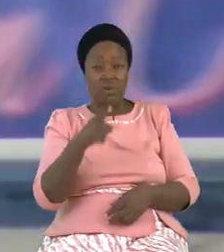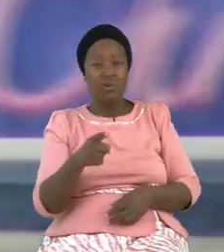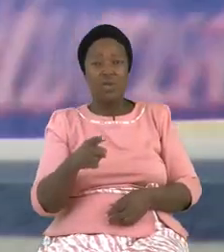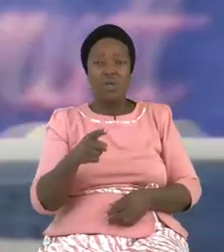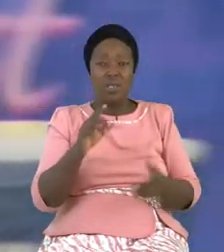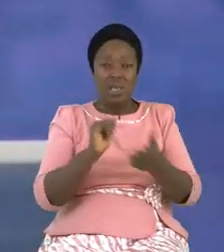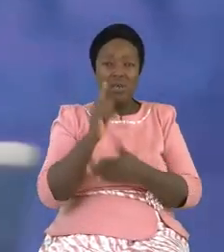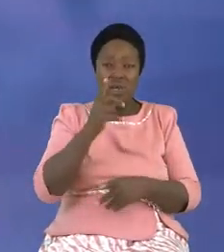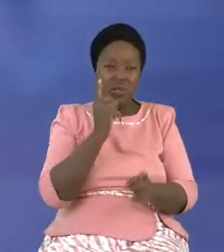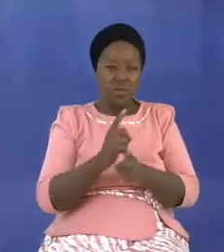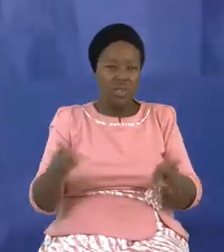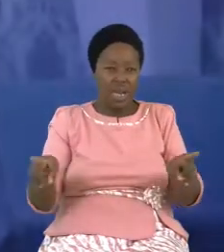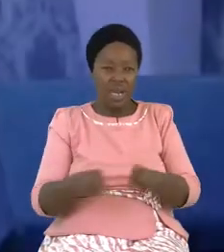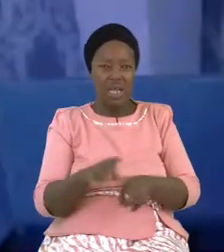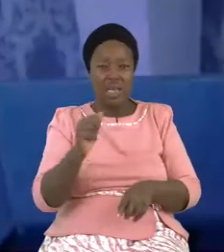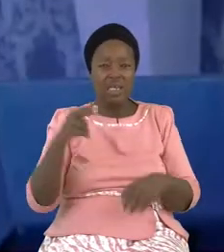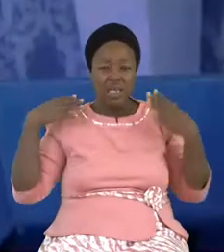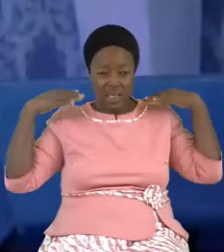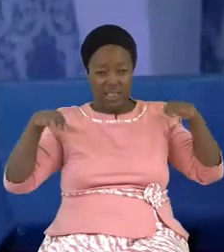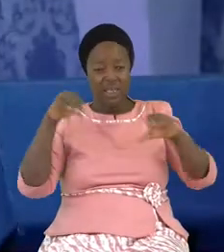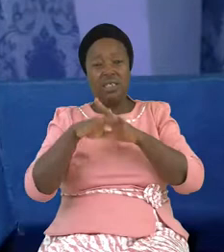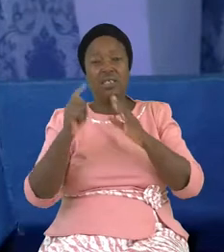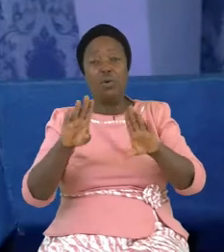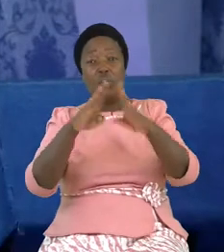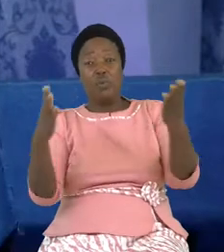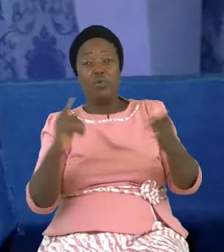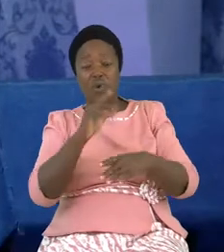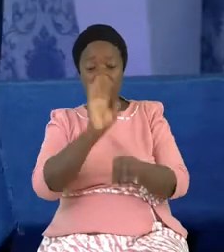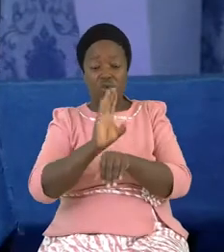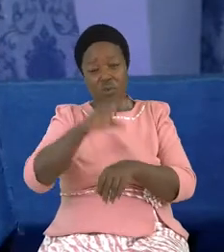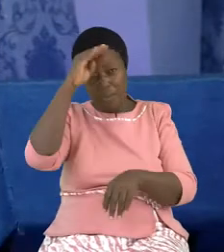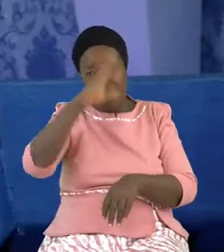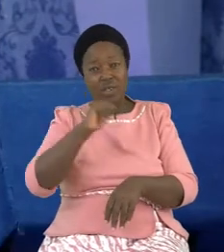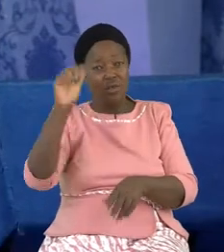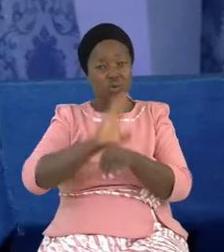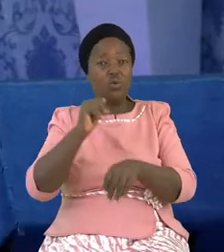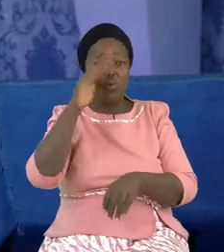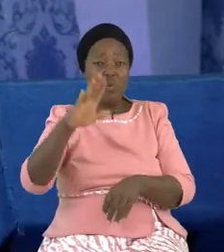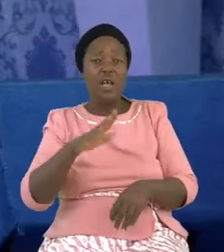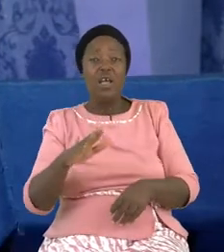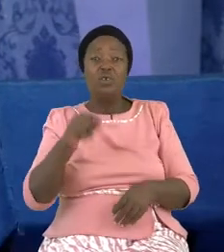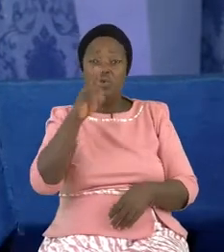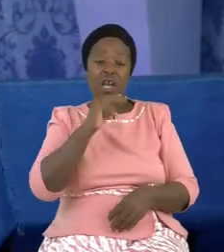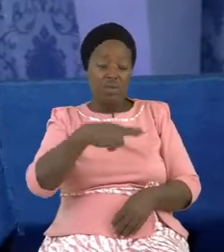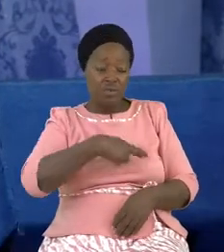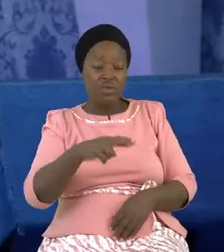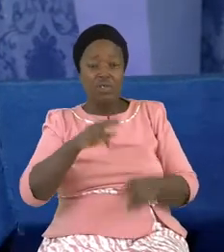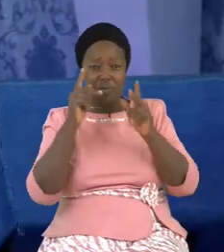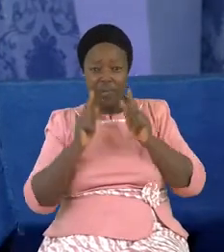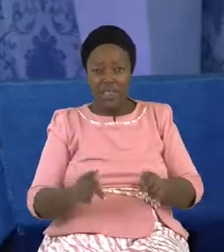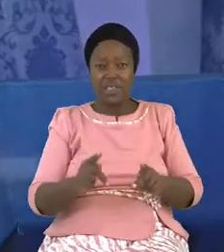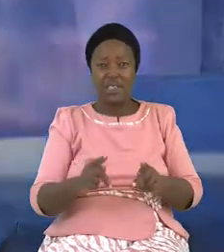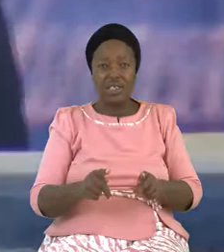like an angel in the open. You are a church man, a church woman. You are a religious person during the